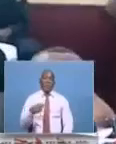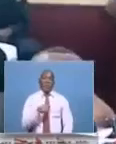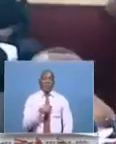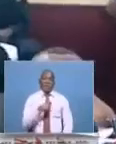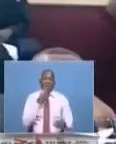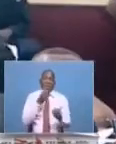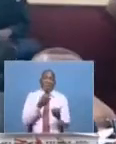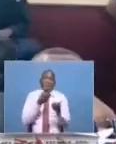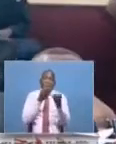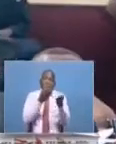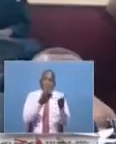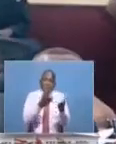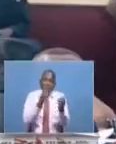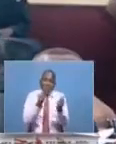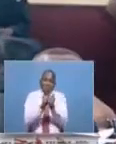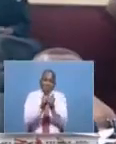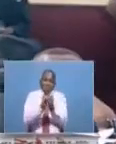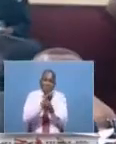respectfully,